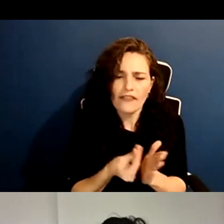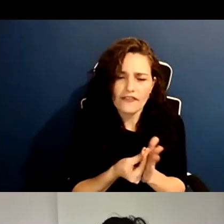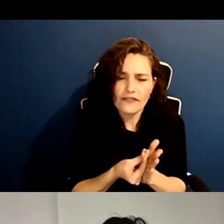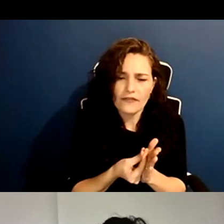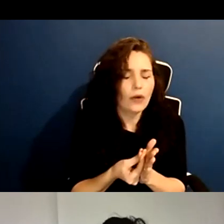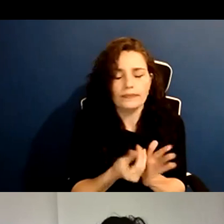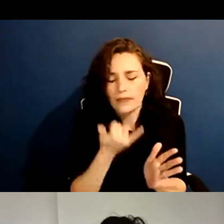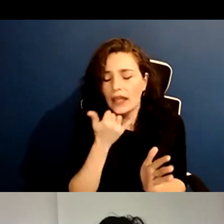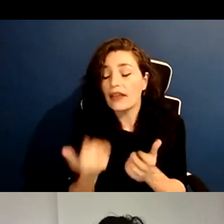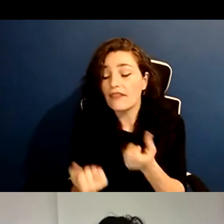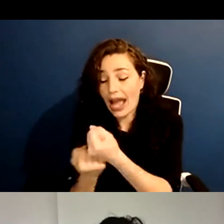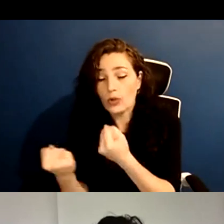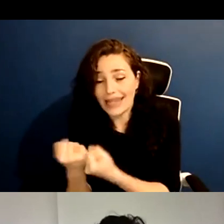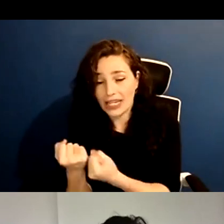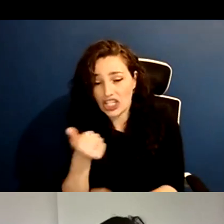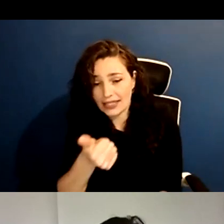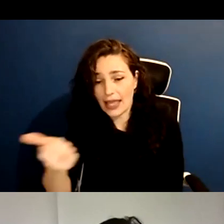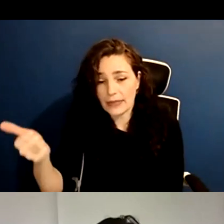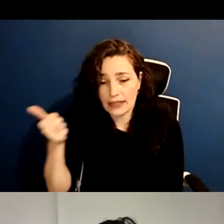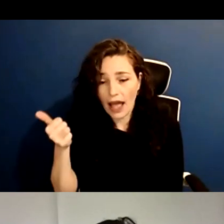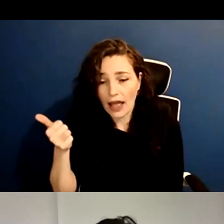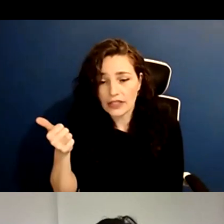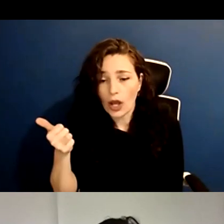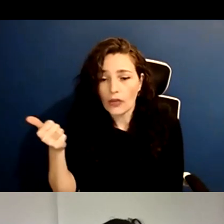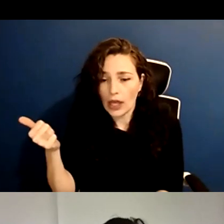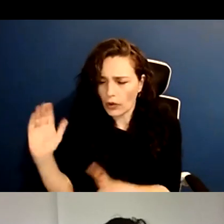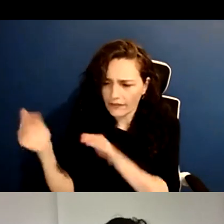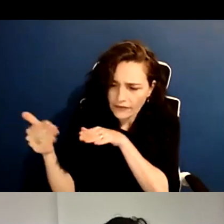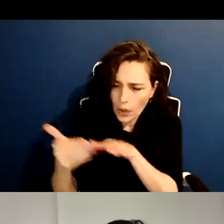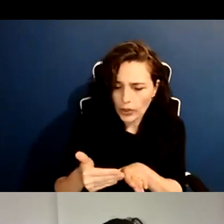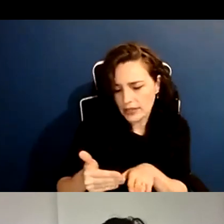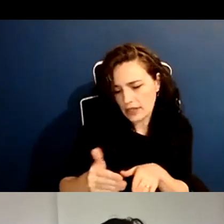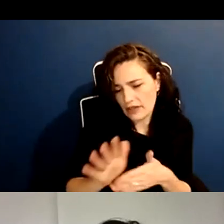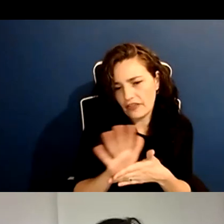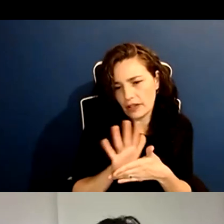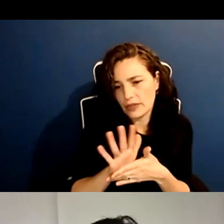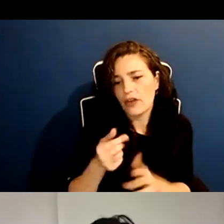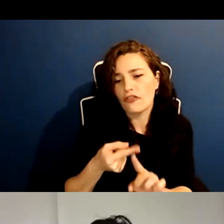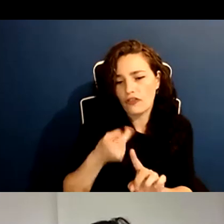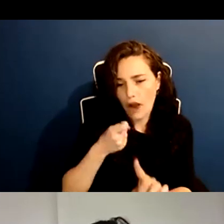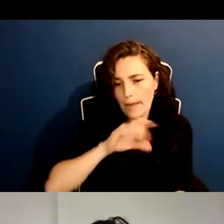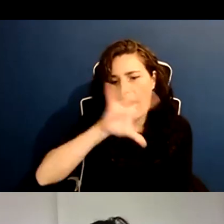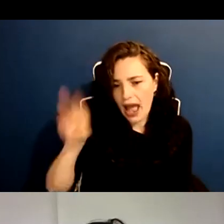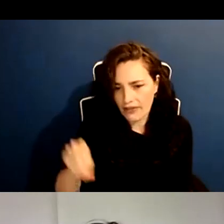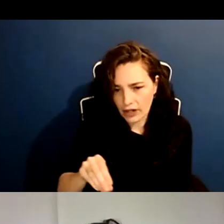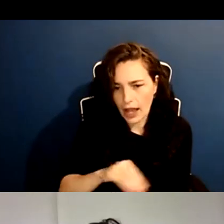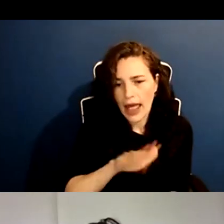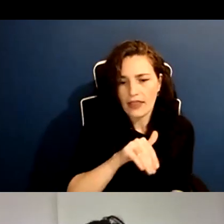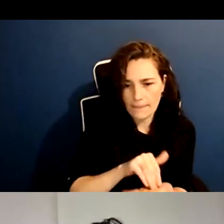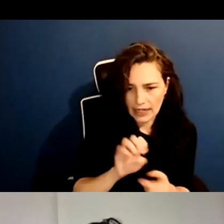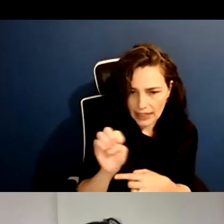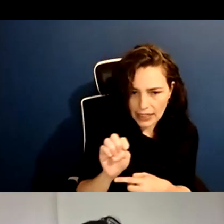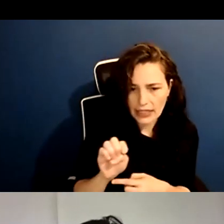foundations were geared towards films from Africa, the Middle East, South America,